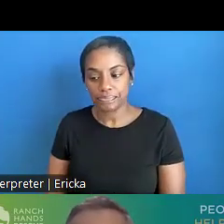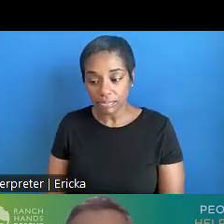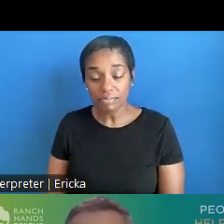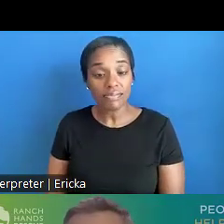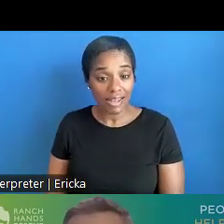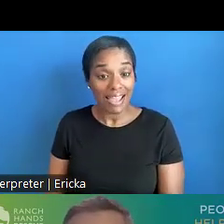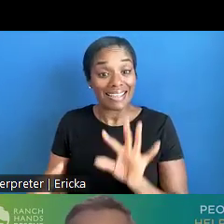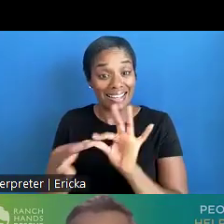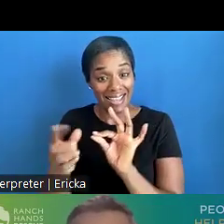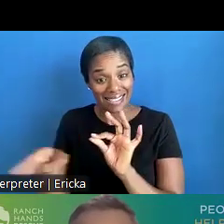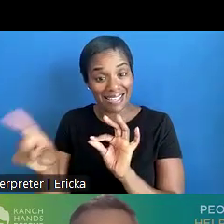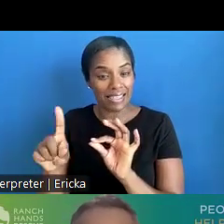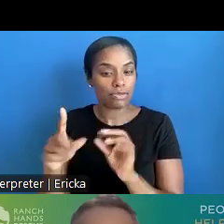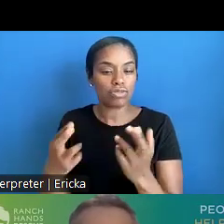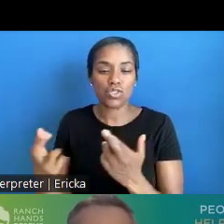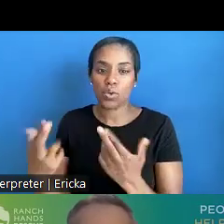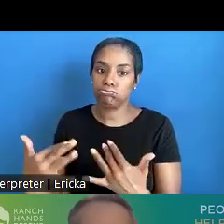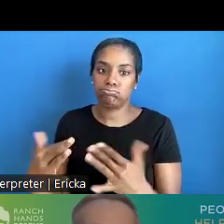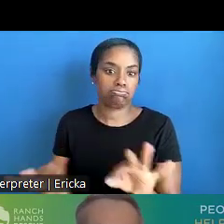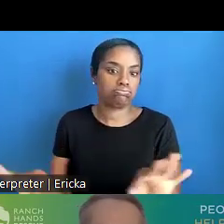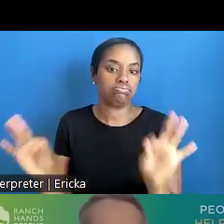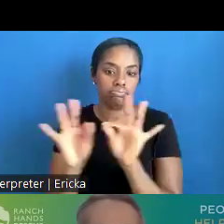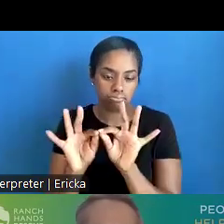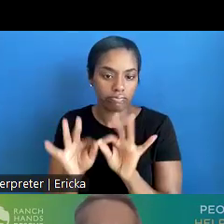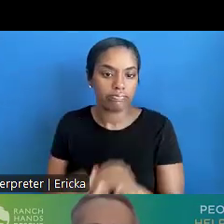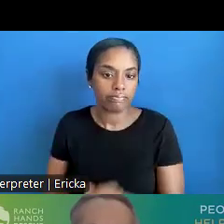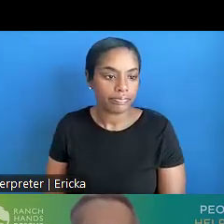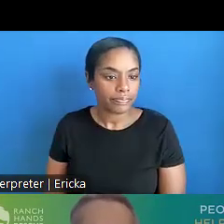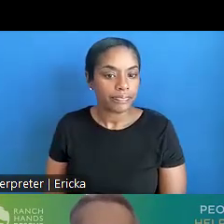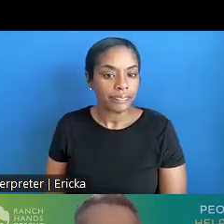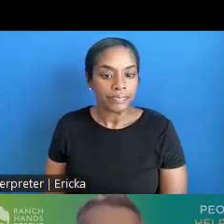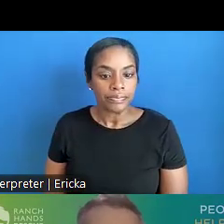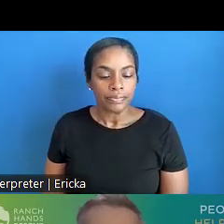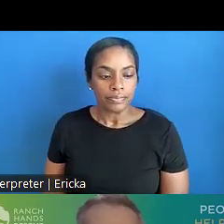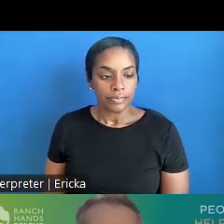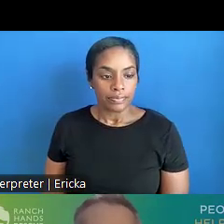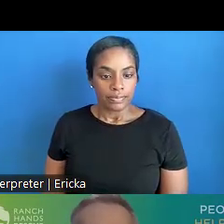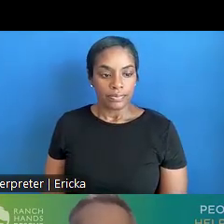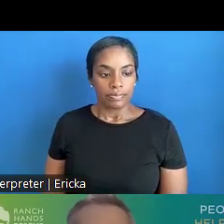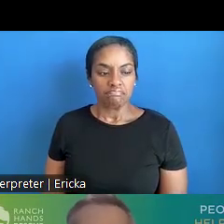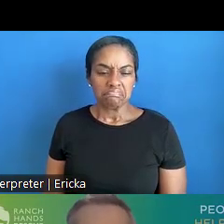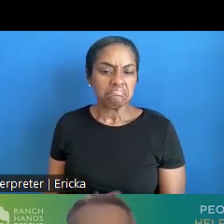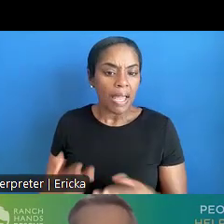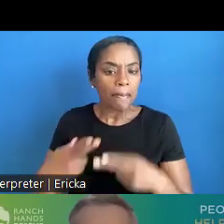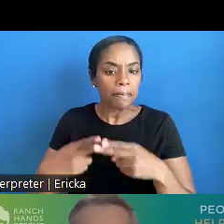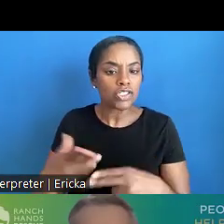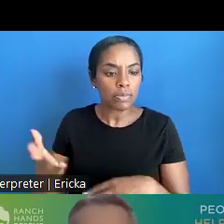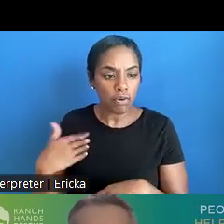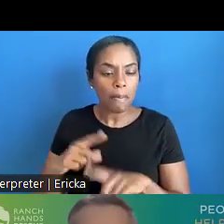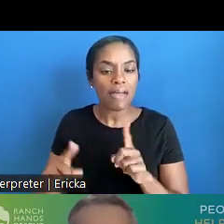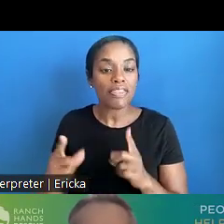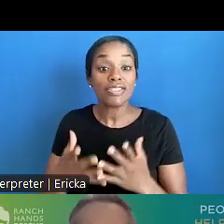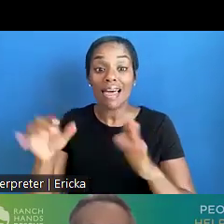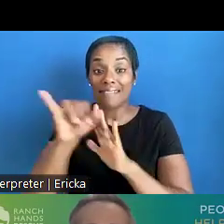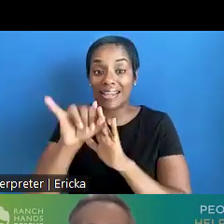resources is absolutely critical towards that. So, as I've already touched on, there's a lot of identifying signs of